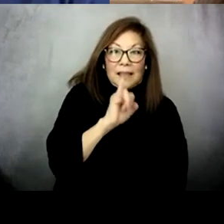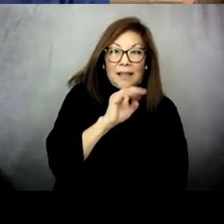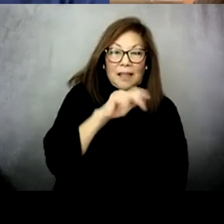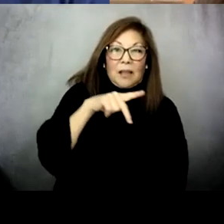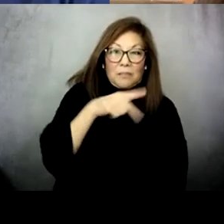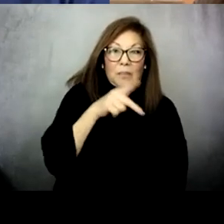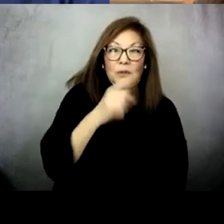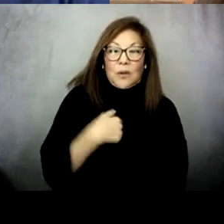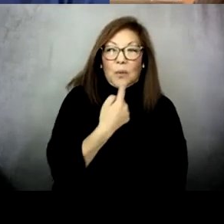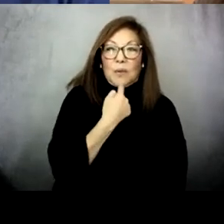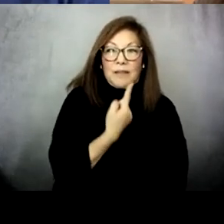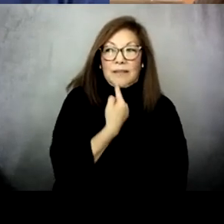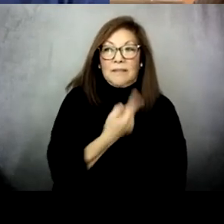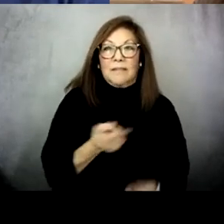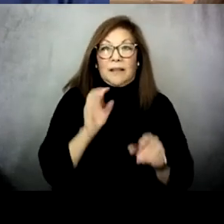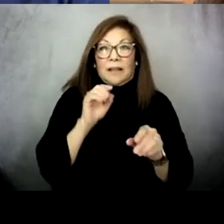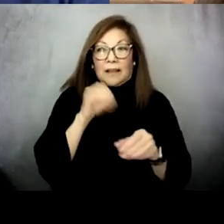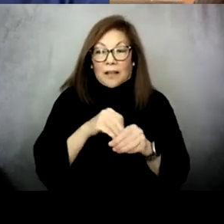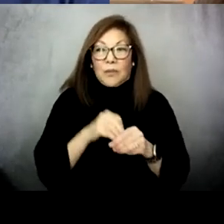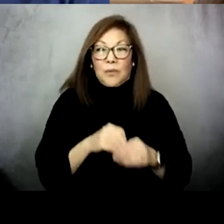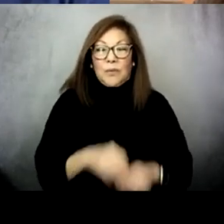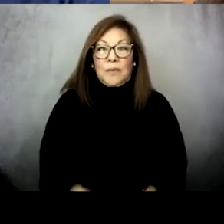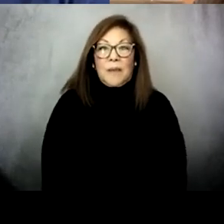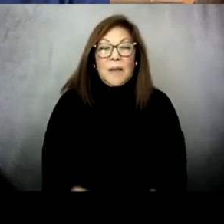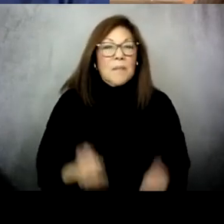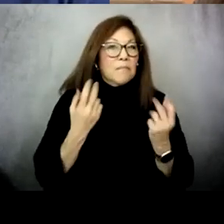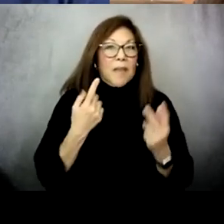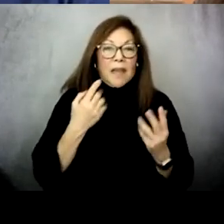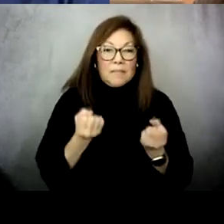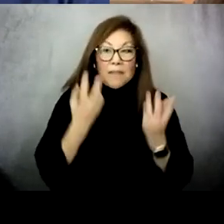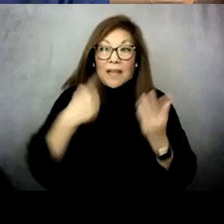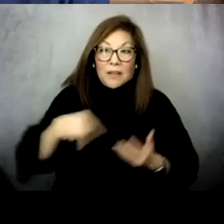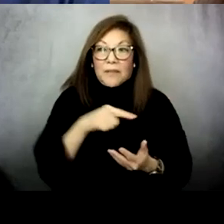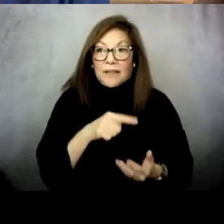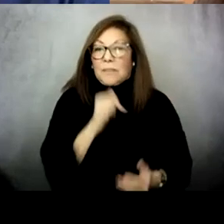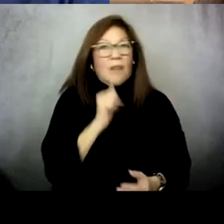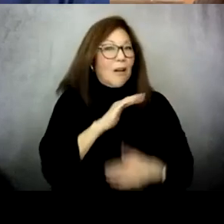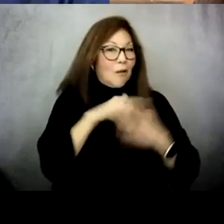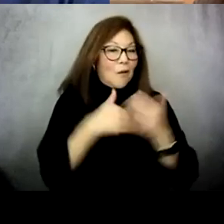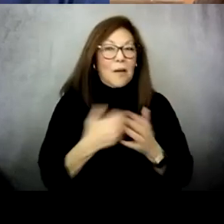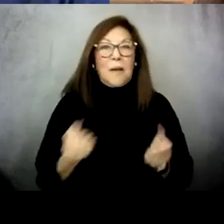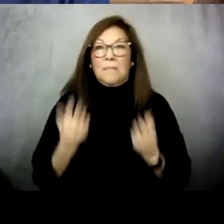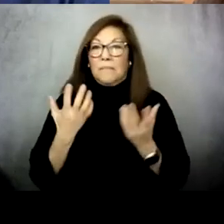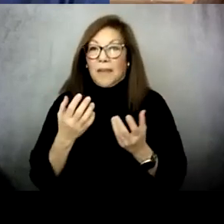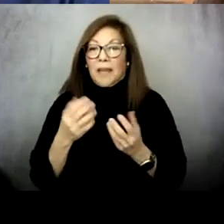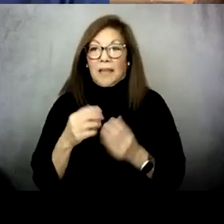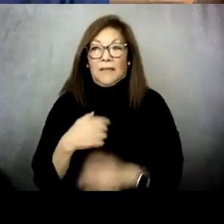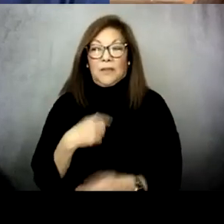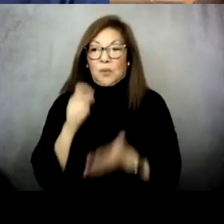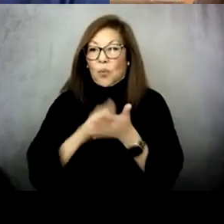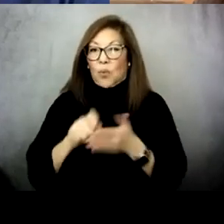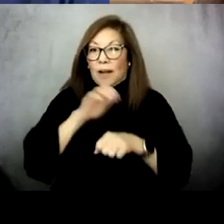but, you know, but we, many of us, you know, not all, but many of us write in English, but what